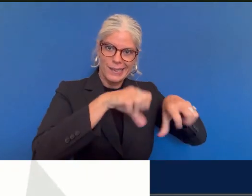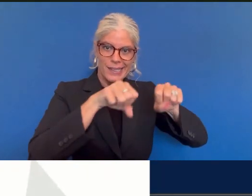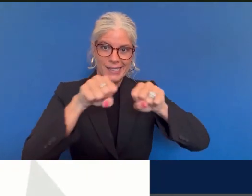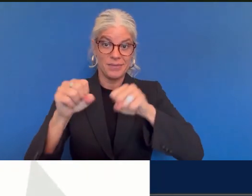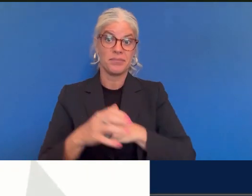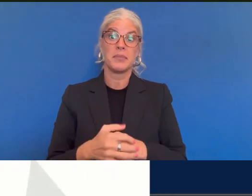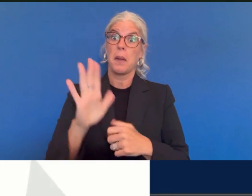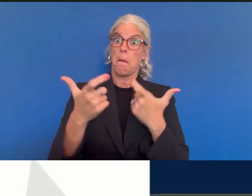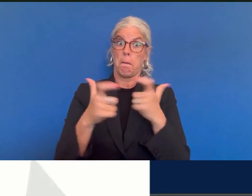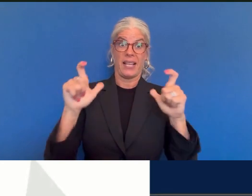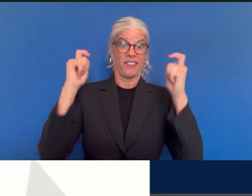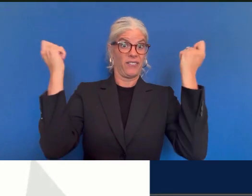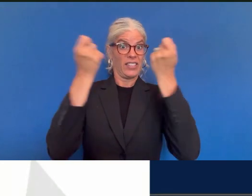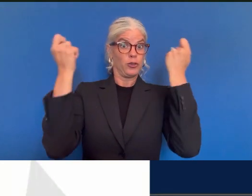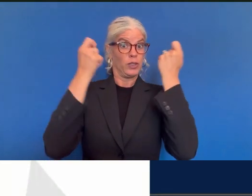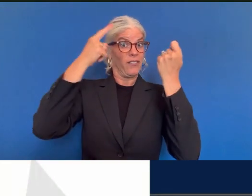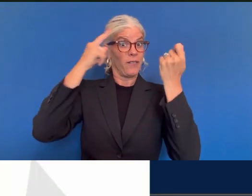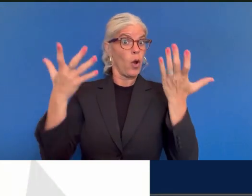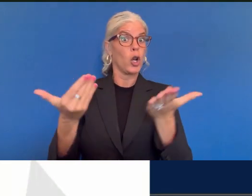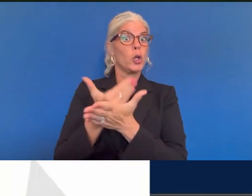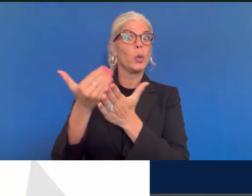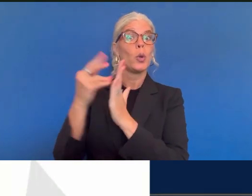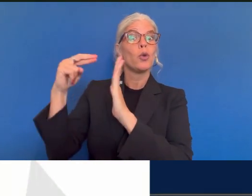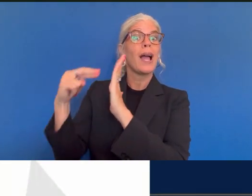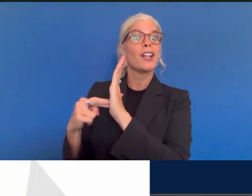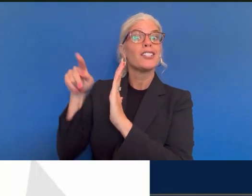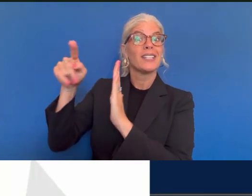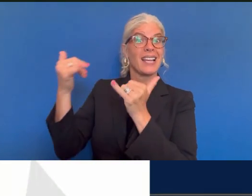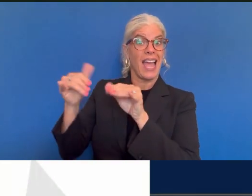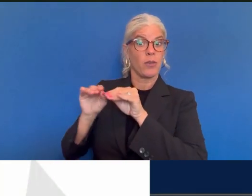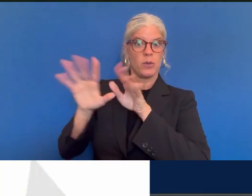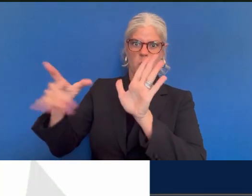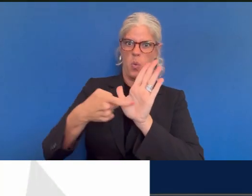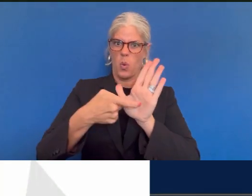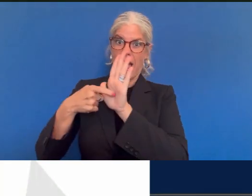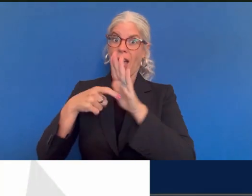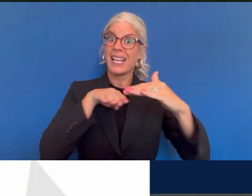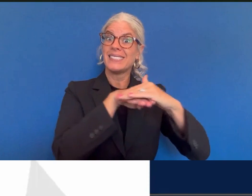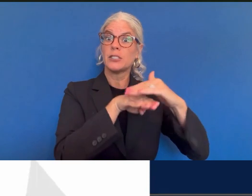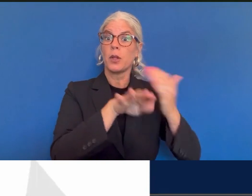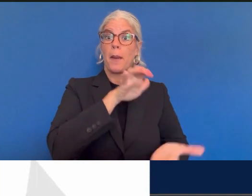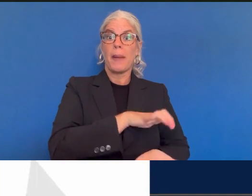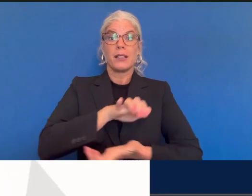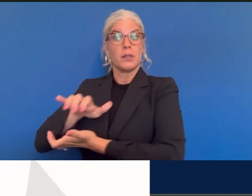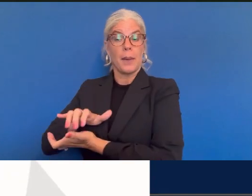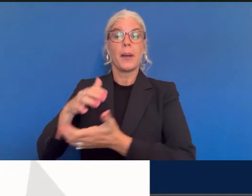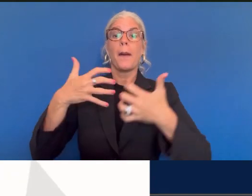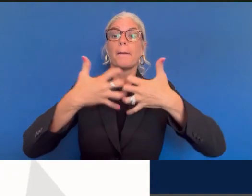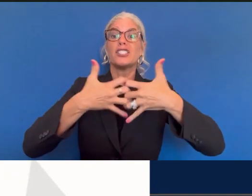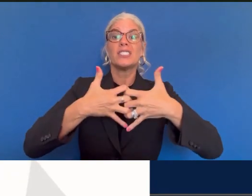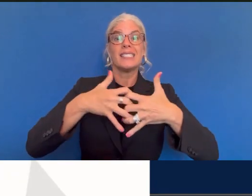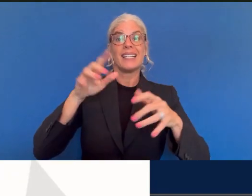out that are requiring accessible mammography machines, exam